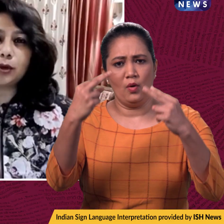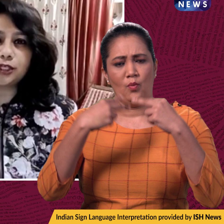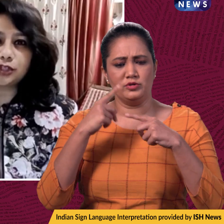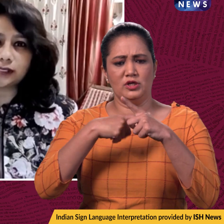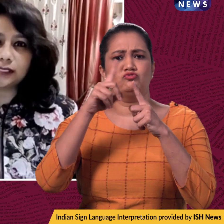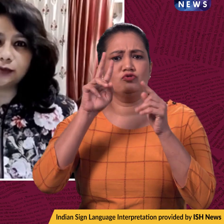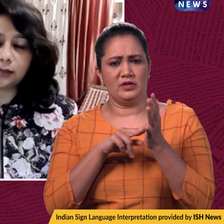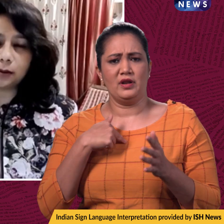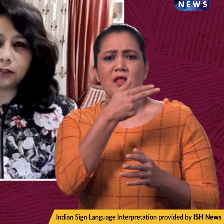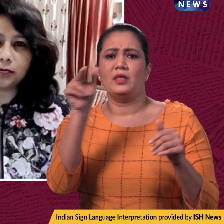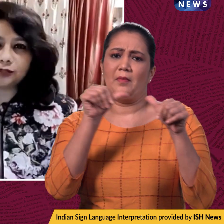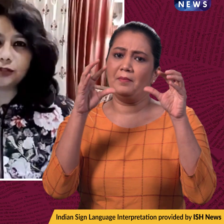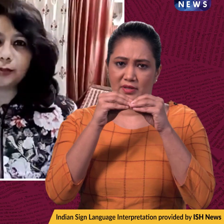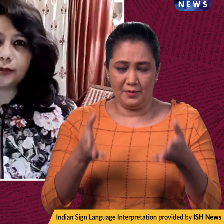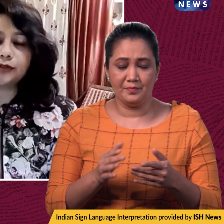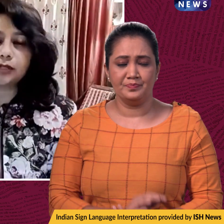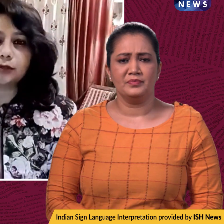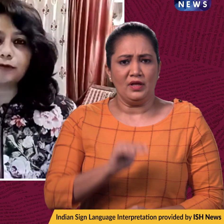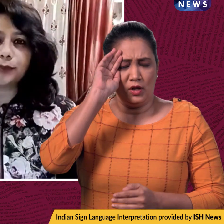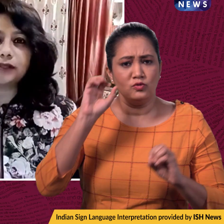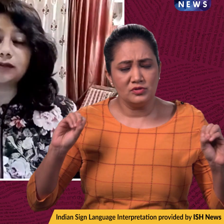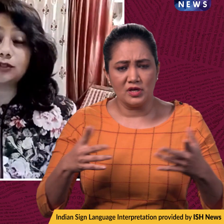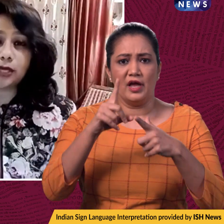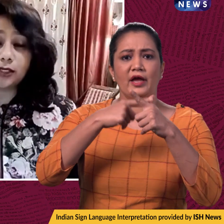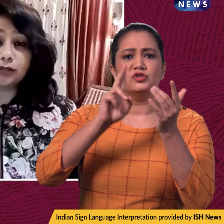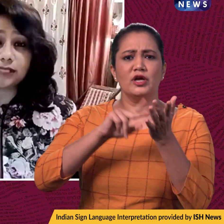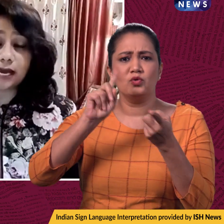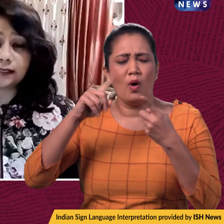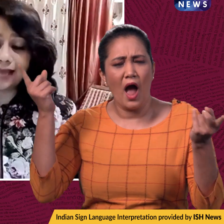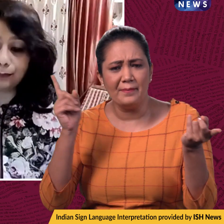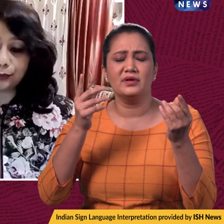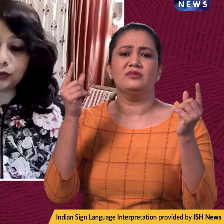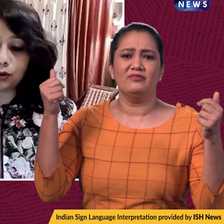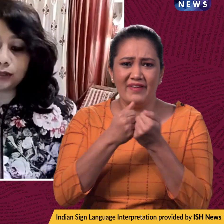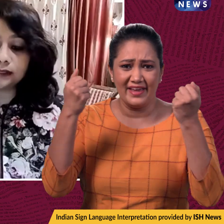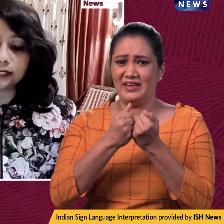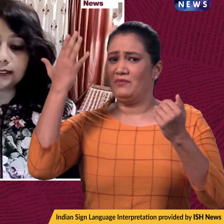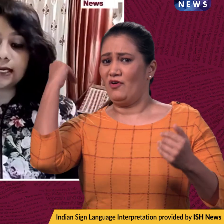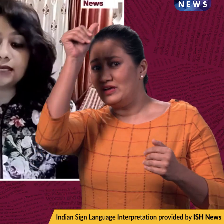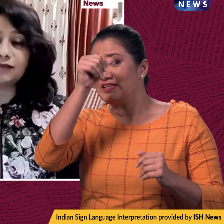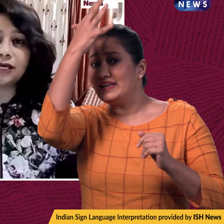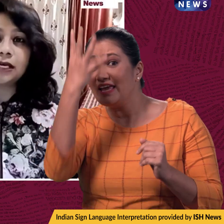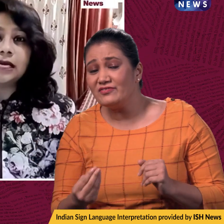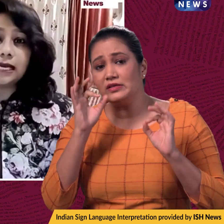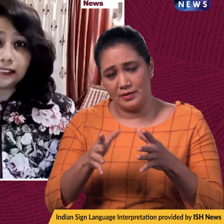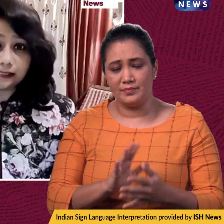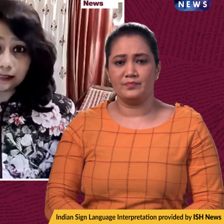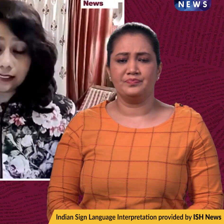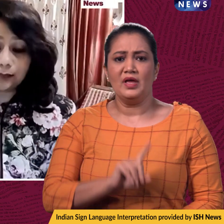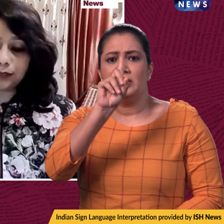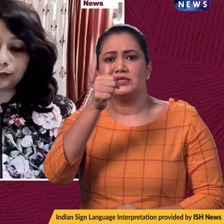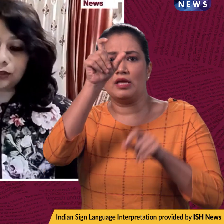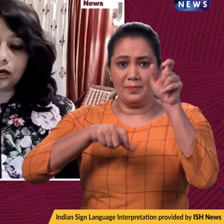Good evening, you're watching Just the News. I'm Amita Balachandra. We're going to start off with the JNU attack that happened on Sunday evening. At